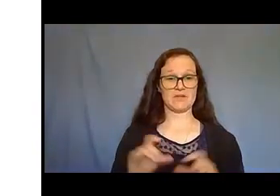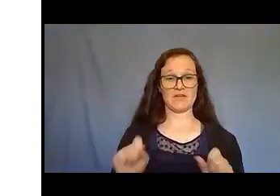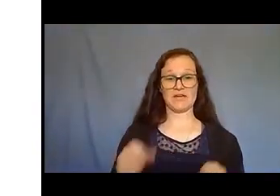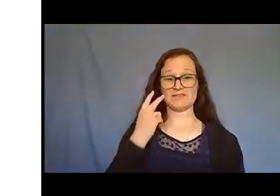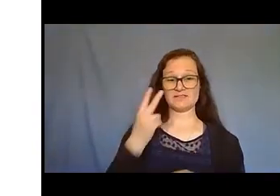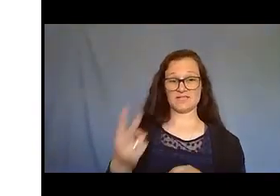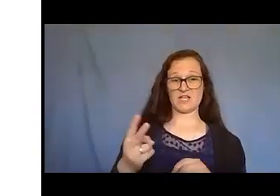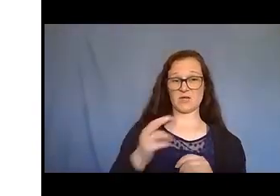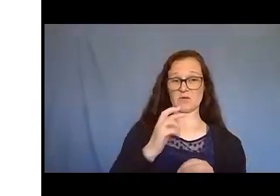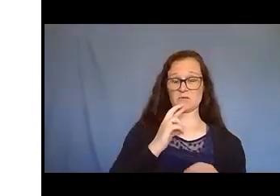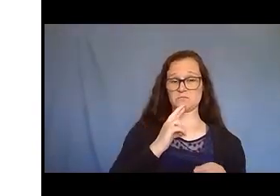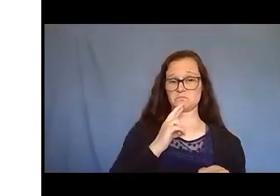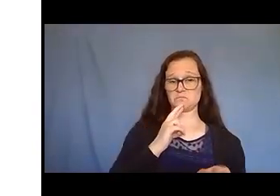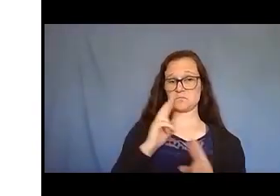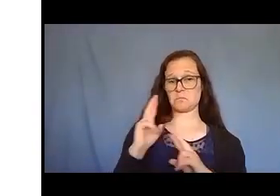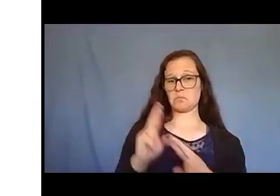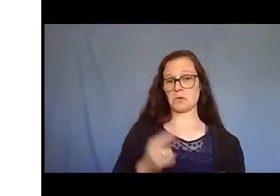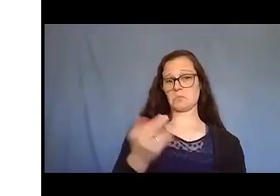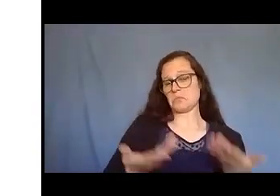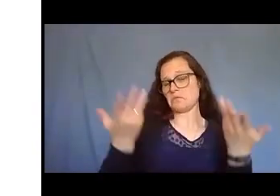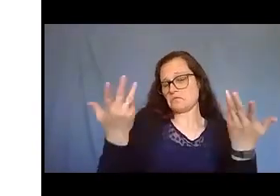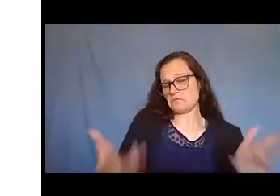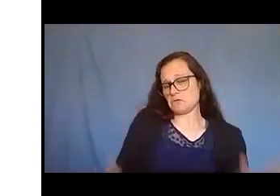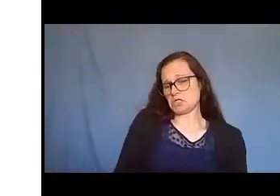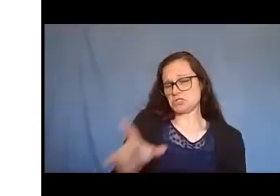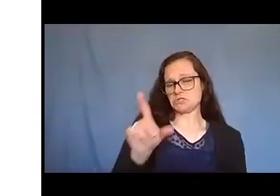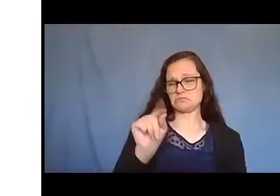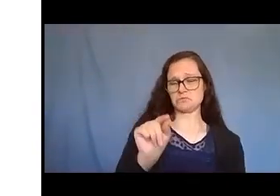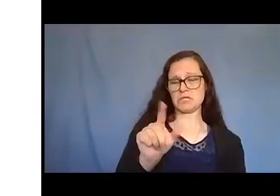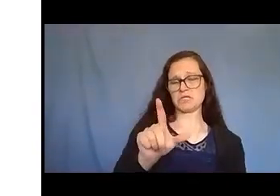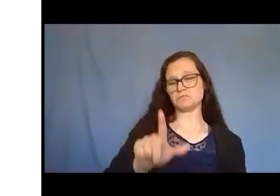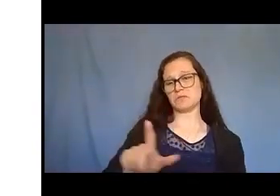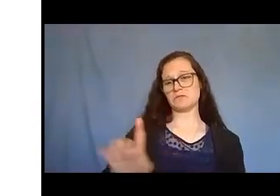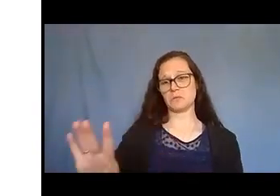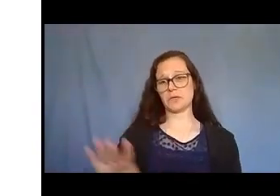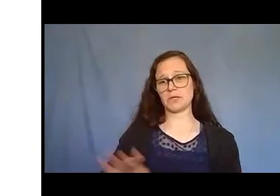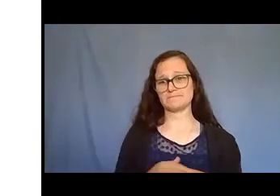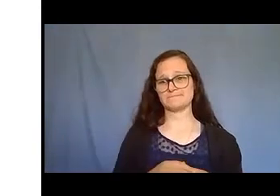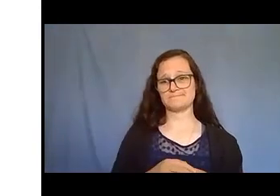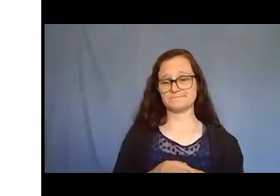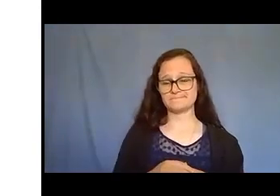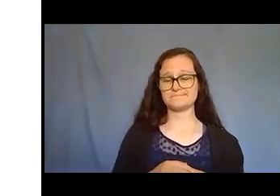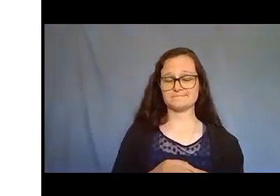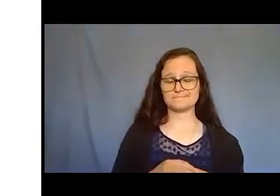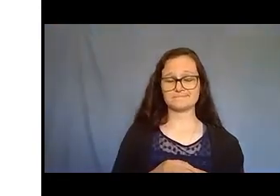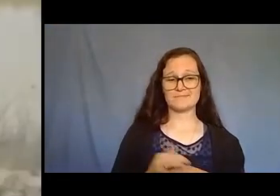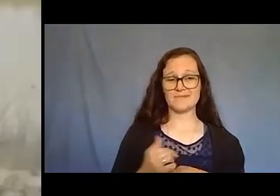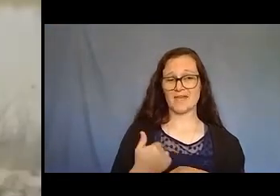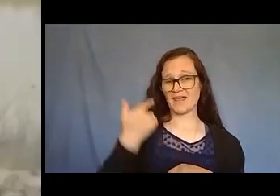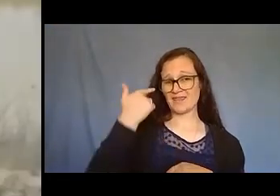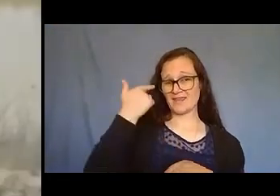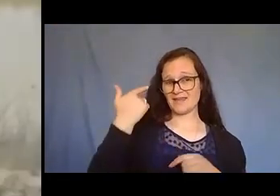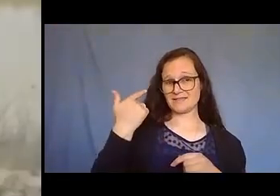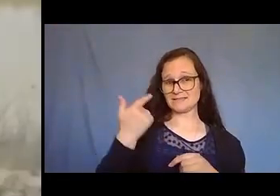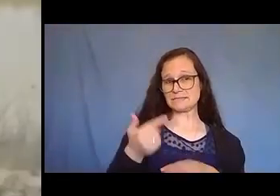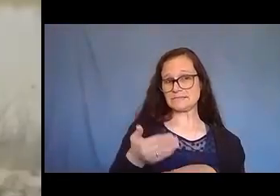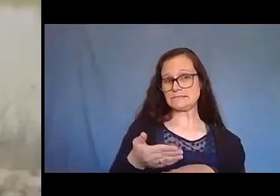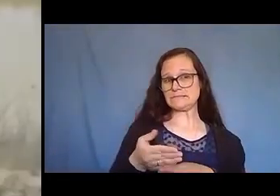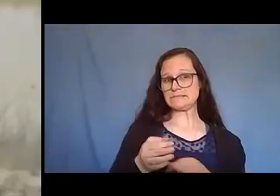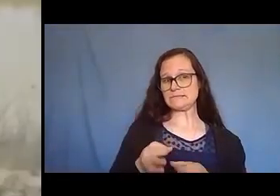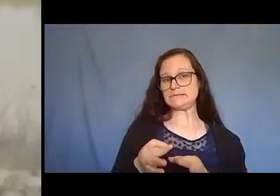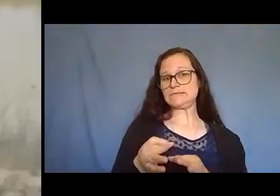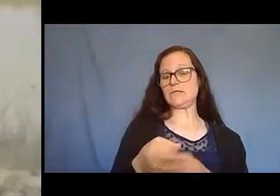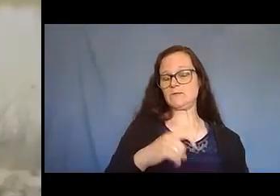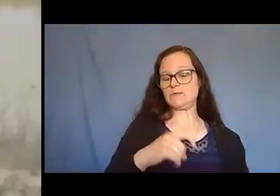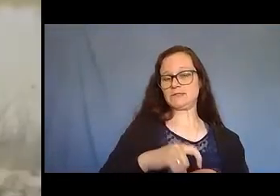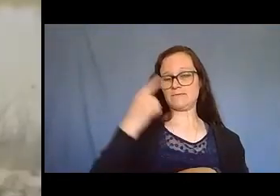on the manganese study to be completed in early 2024. Great, and I think that's a little over time for me, so I'll take any